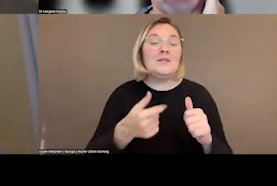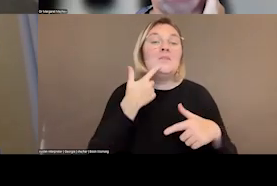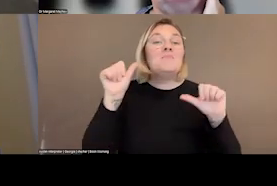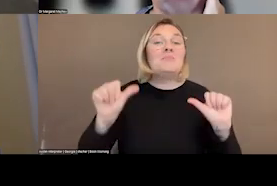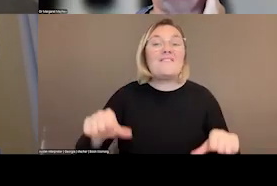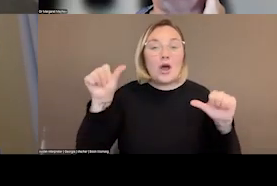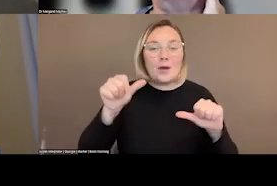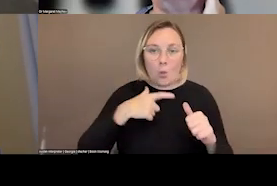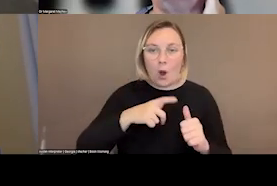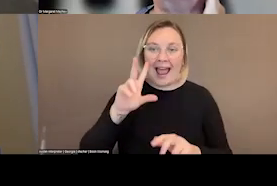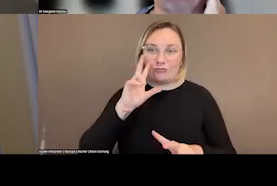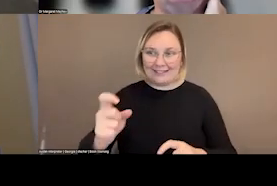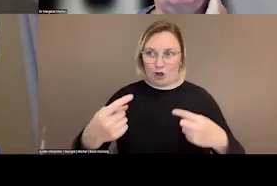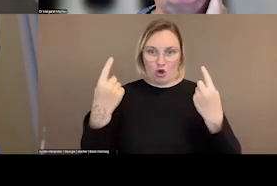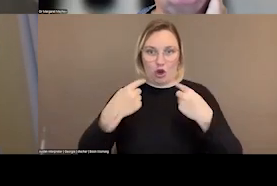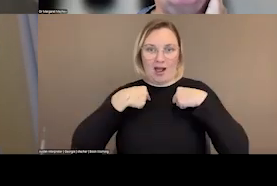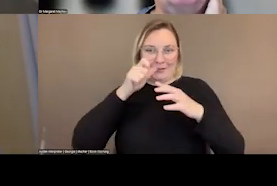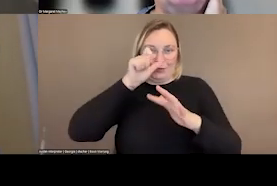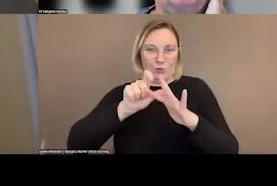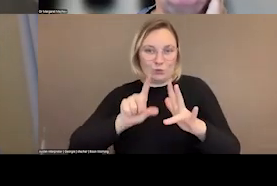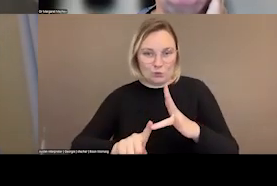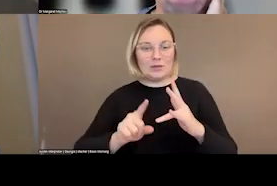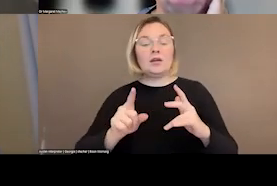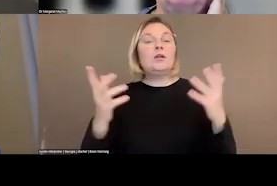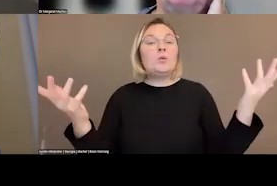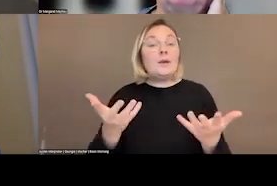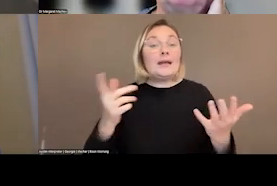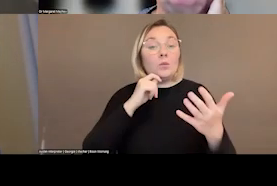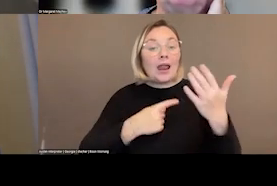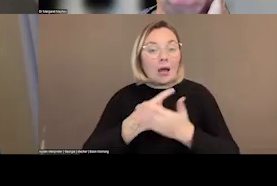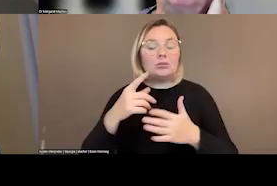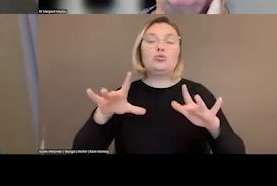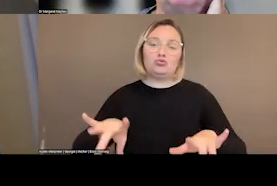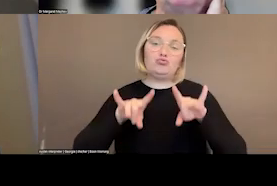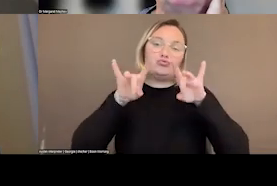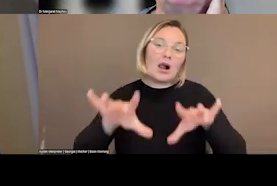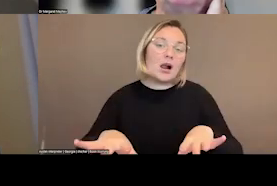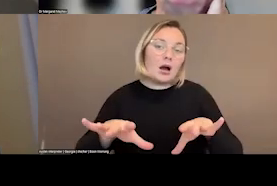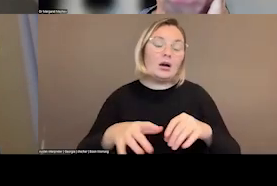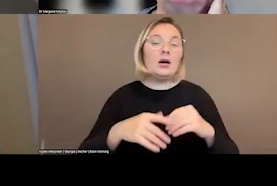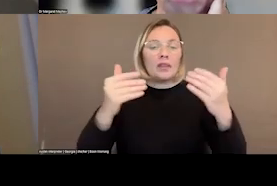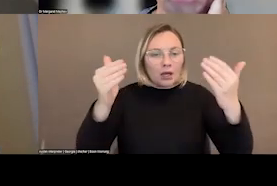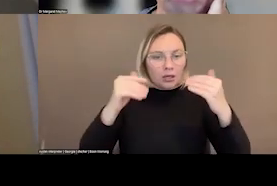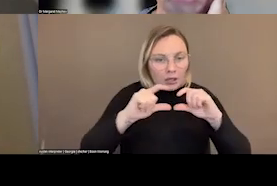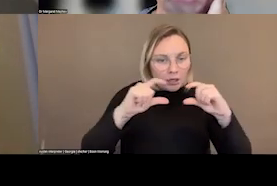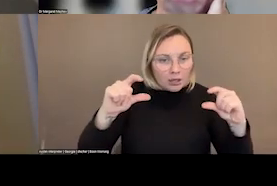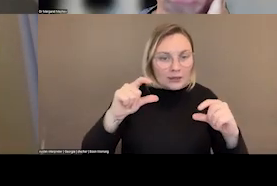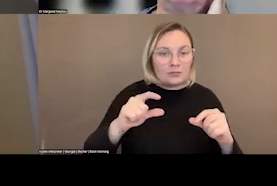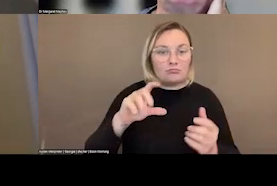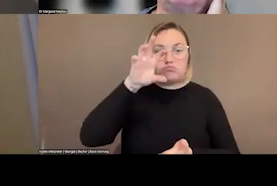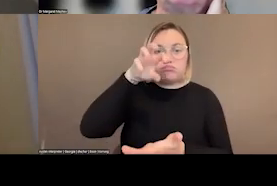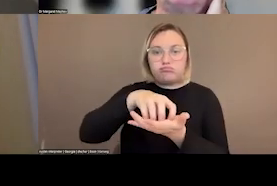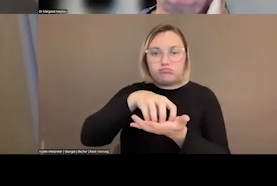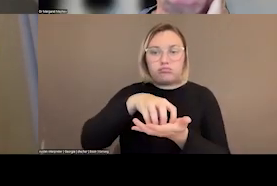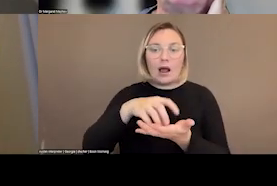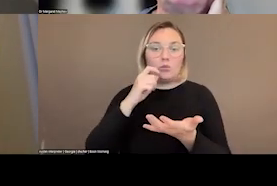because the research is me. Mhm. This will take place in Australia. And then we go down again. Venue. I'm